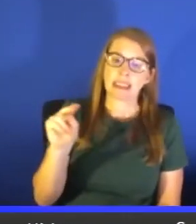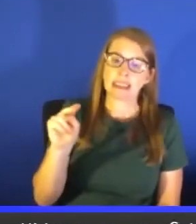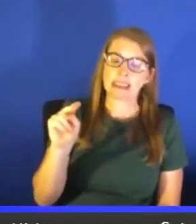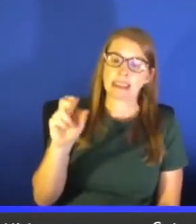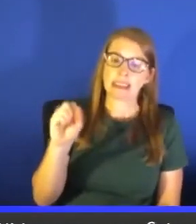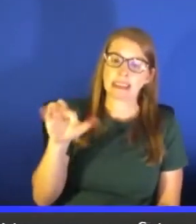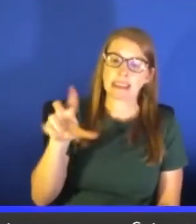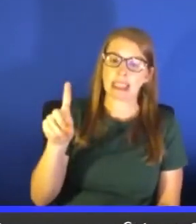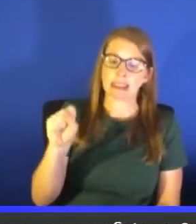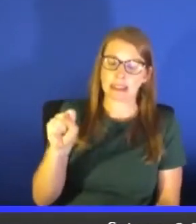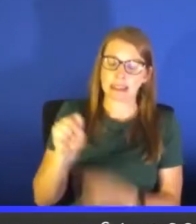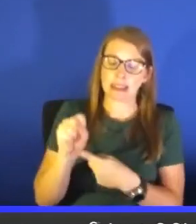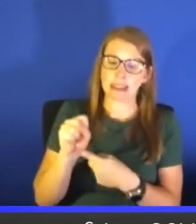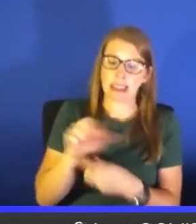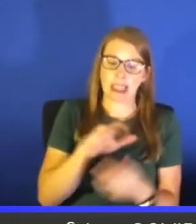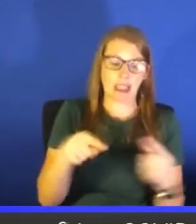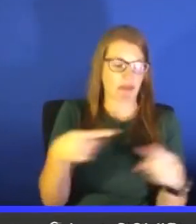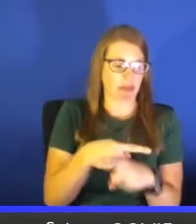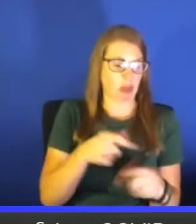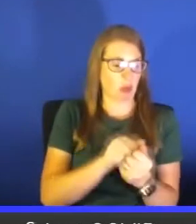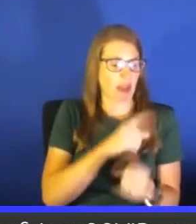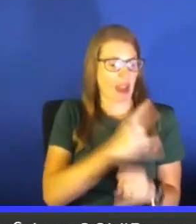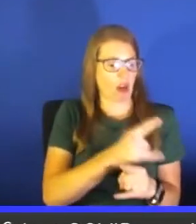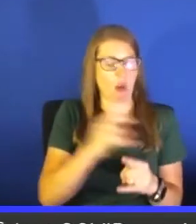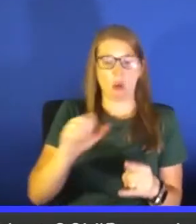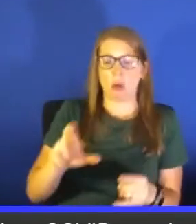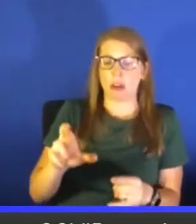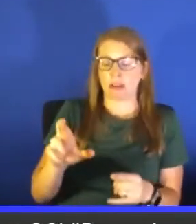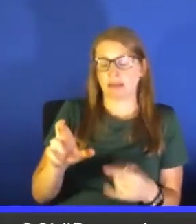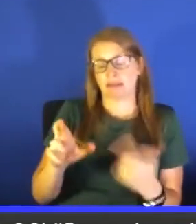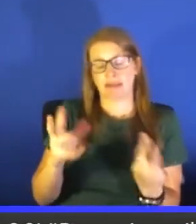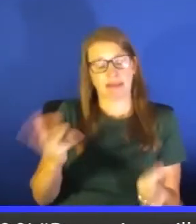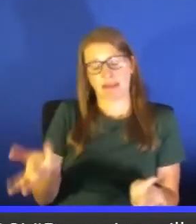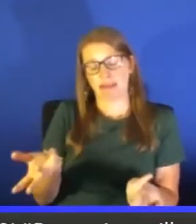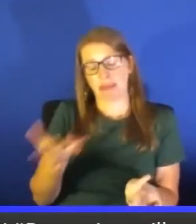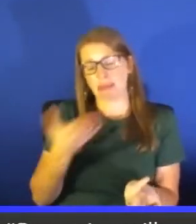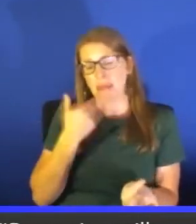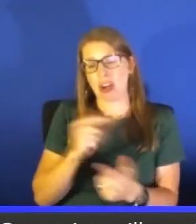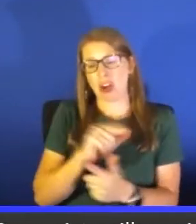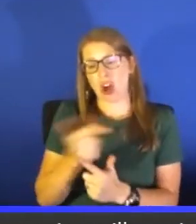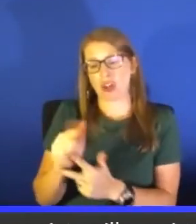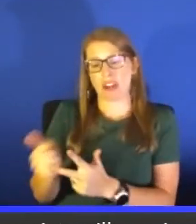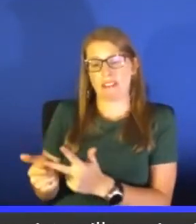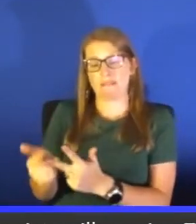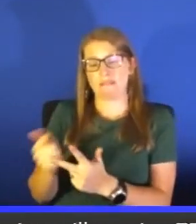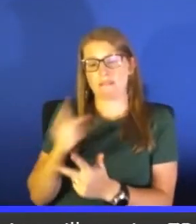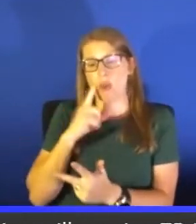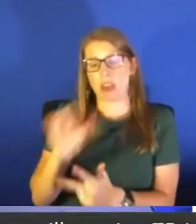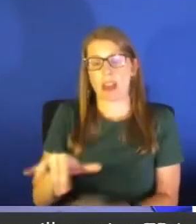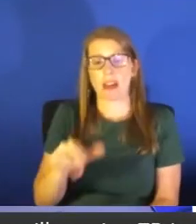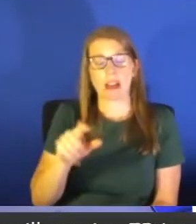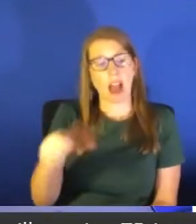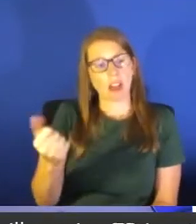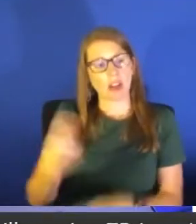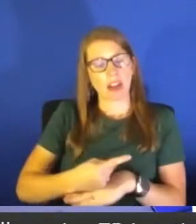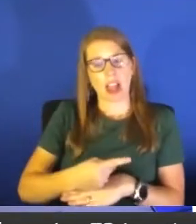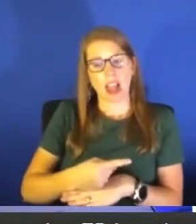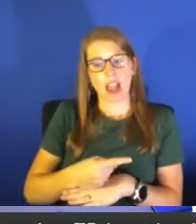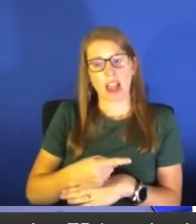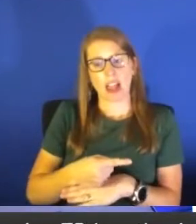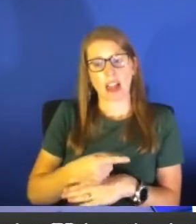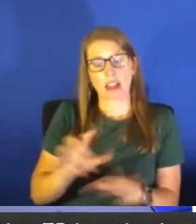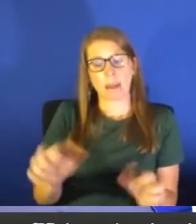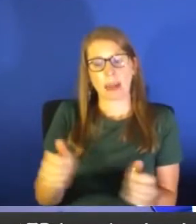with alcohol or with the acetaminophen, so that might be actually a better alternative in those circumstances. I saw the other day where they're packaging it together,